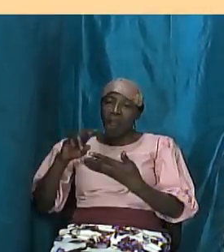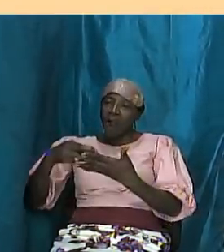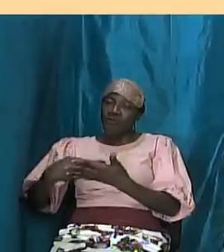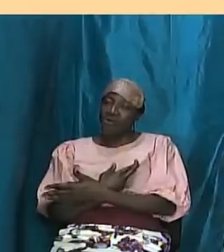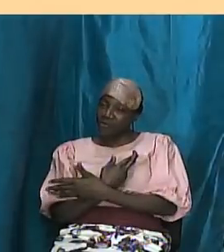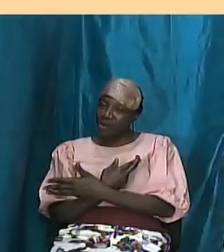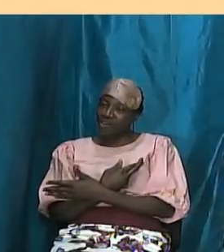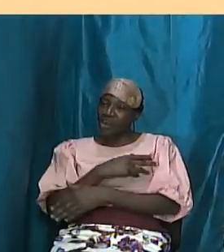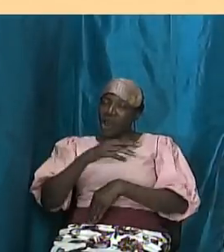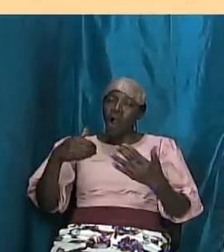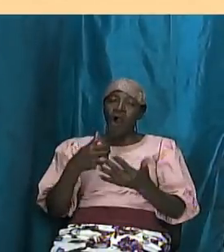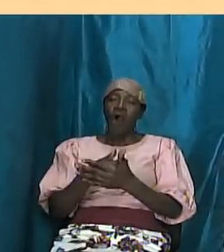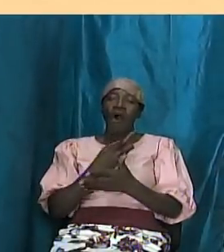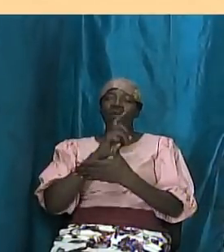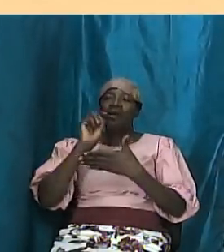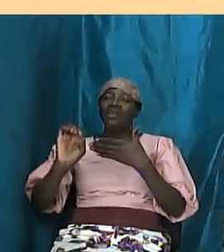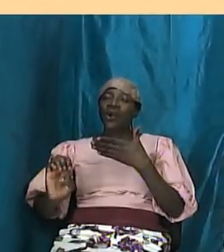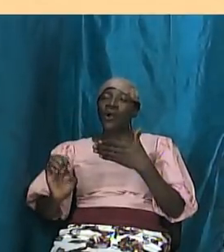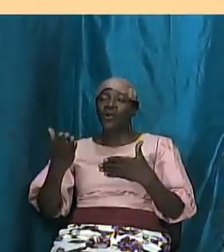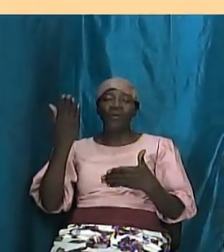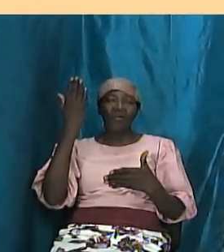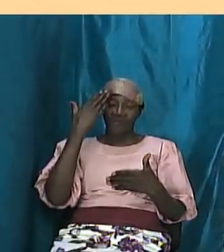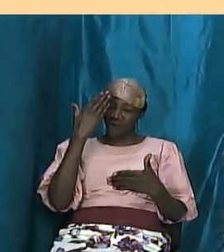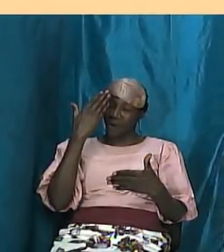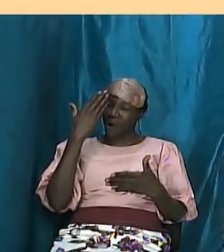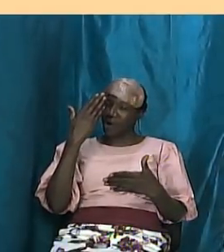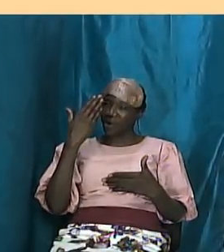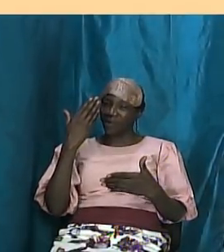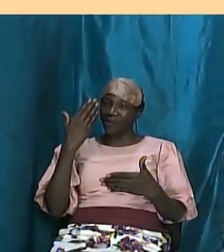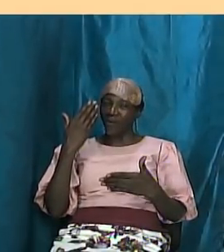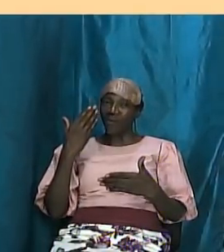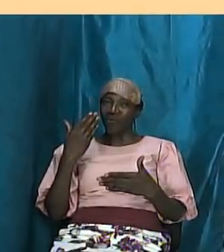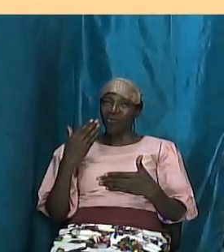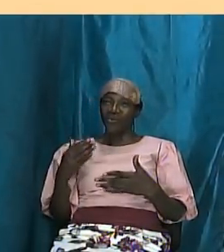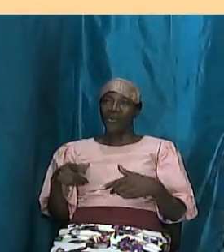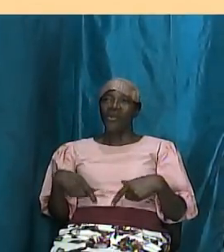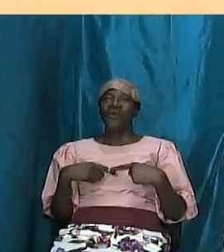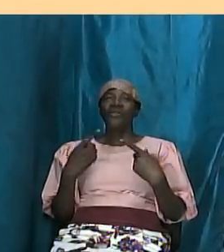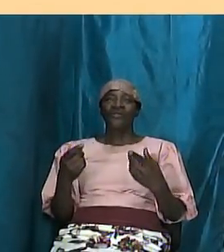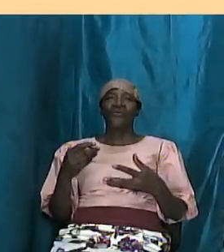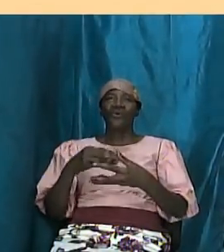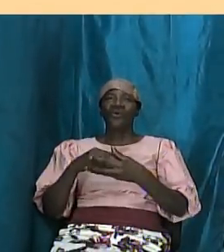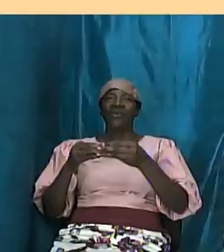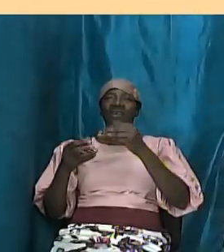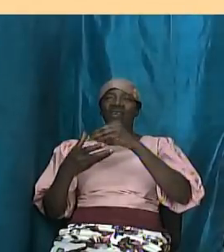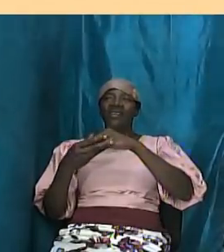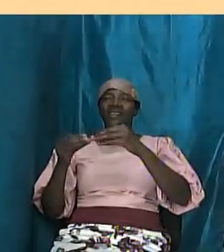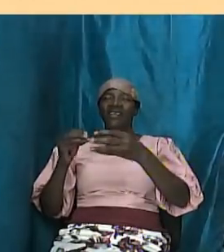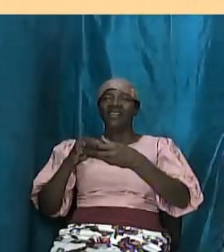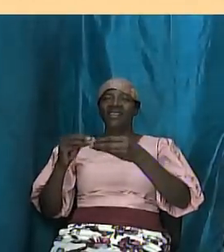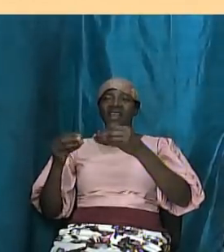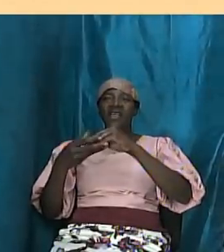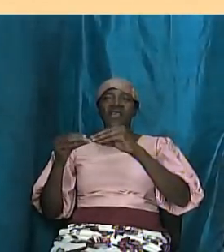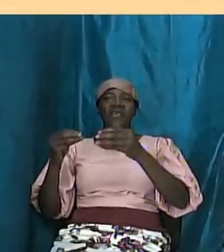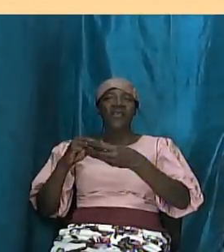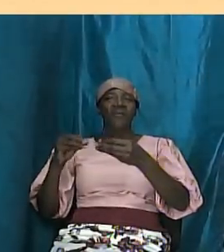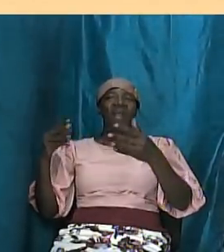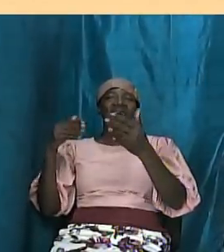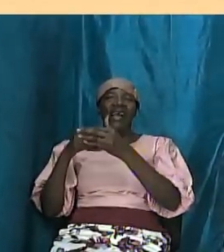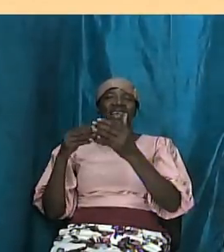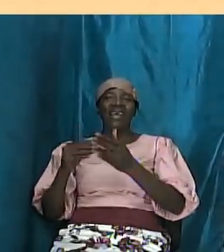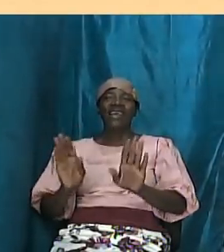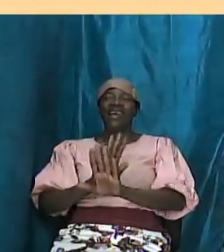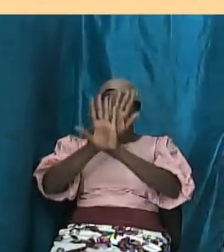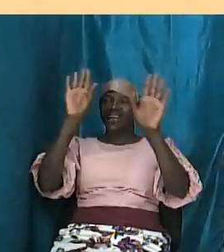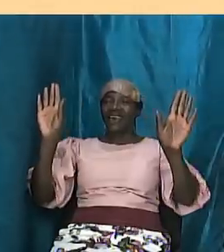all that we have done before, so that we don't spend much time. I just want to quickly run through the theme so that we are again clear on the